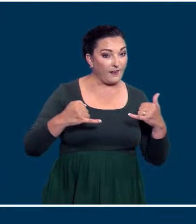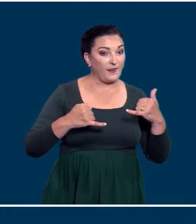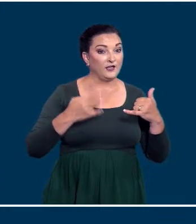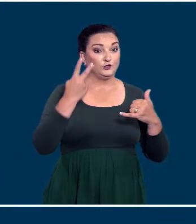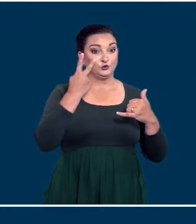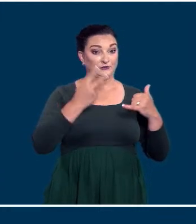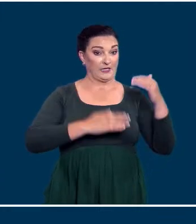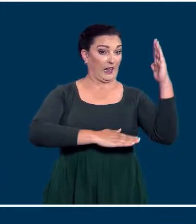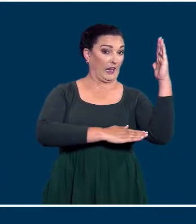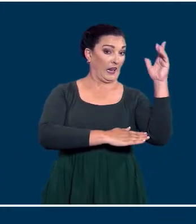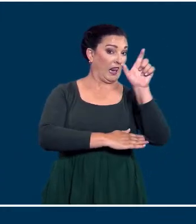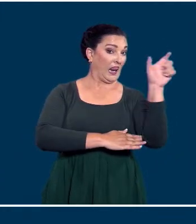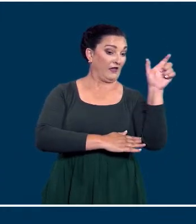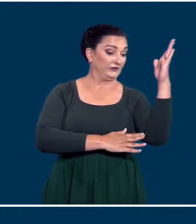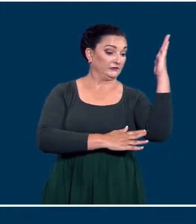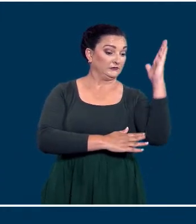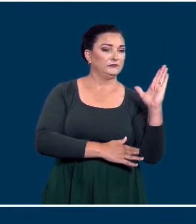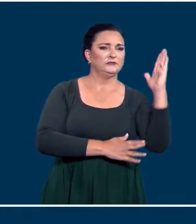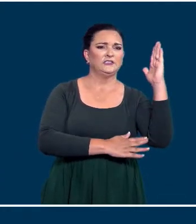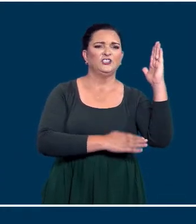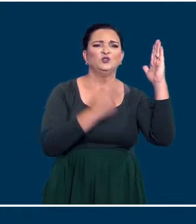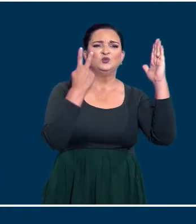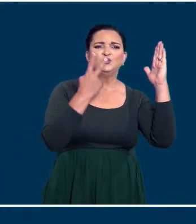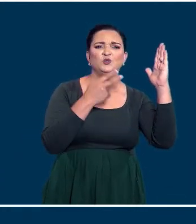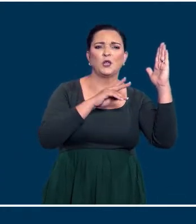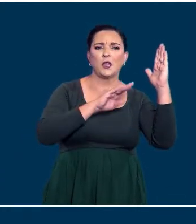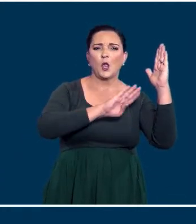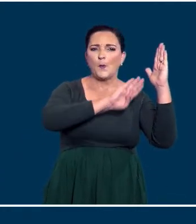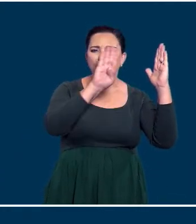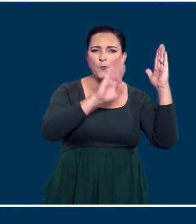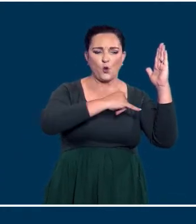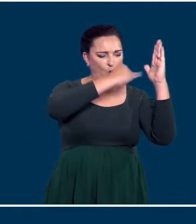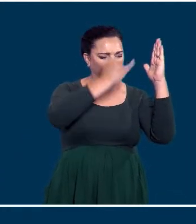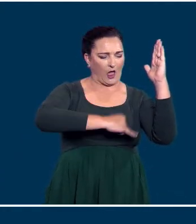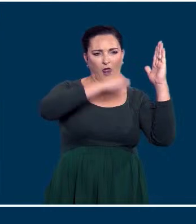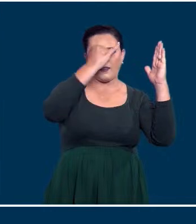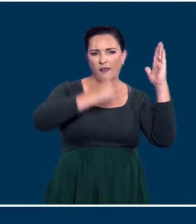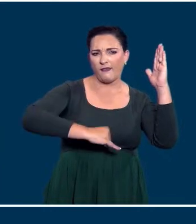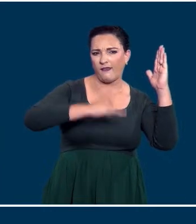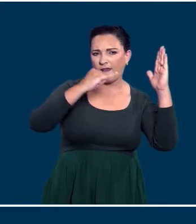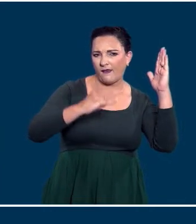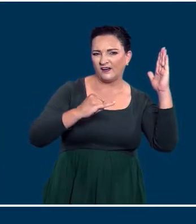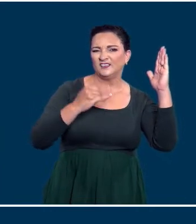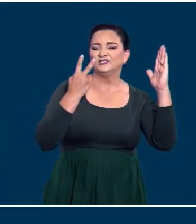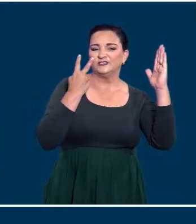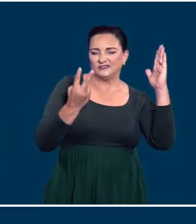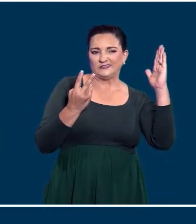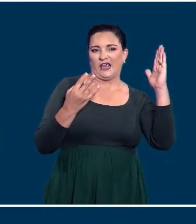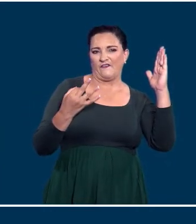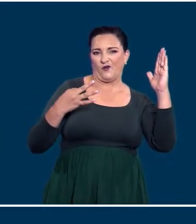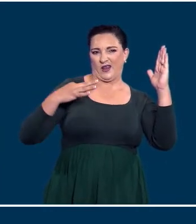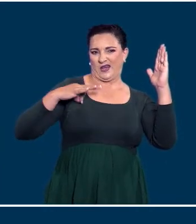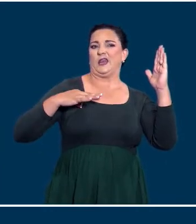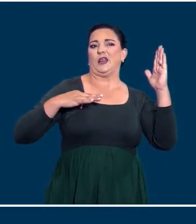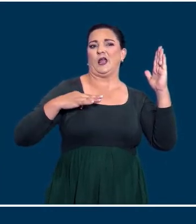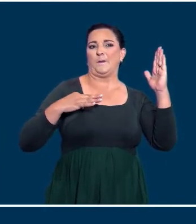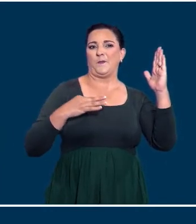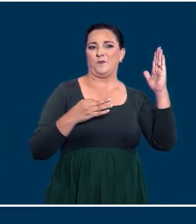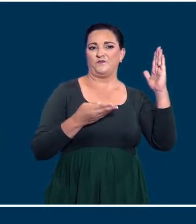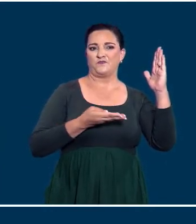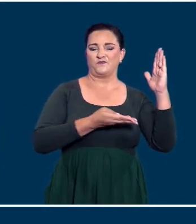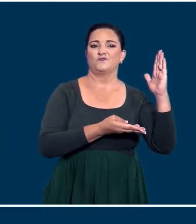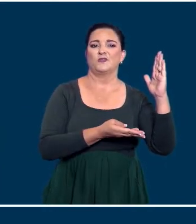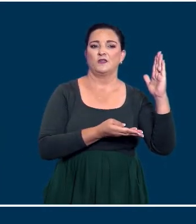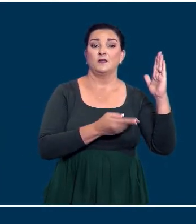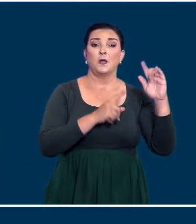on the left-hand side. So the blue line is the rise in real disposable income. So one way to think about this is just simply